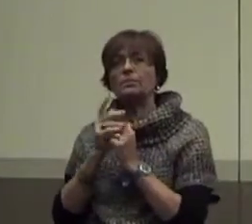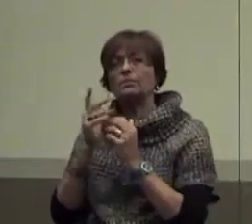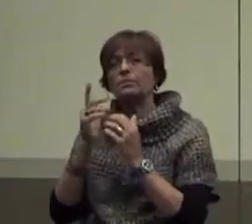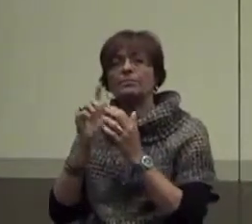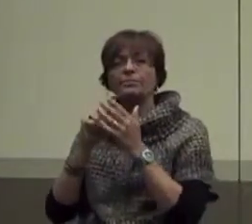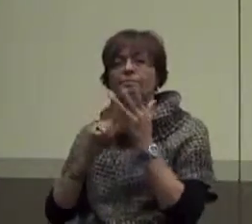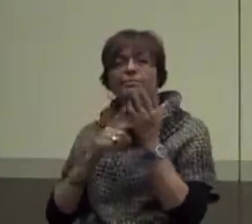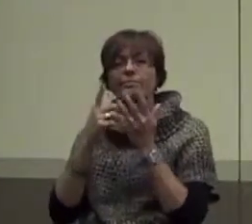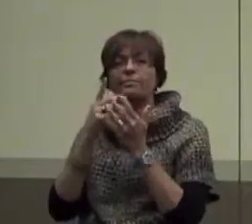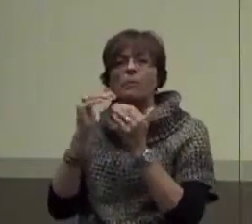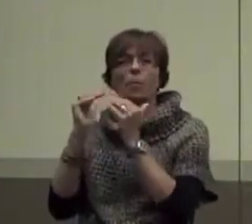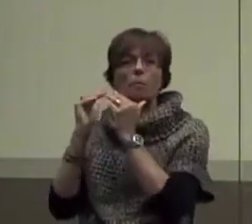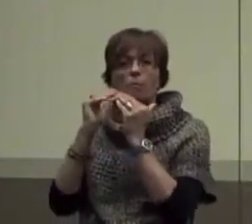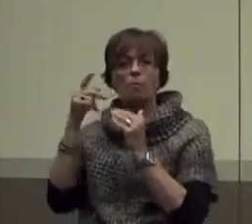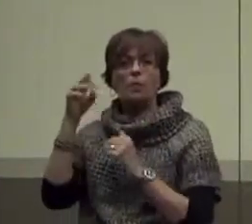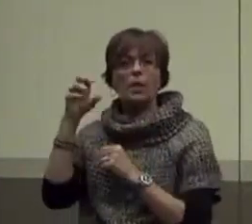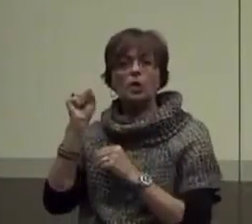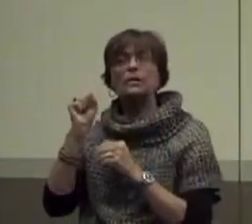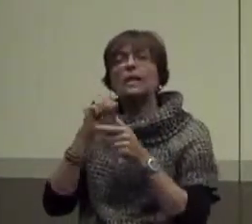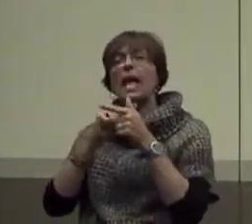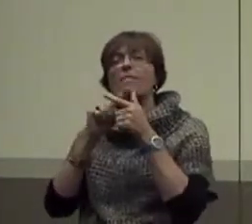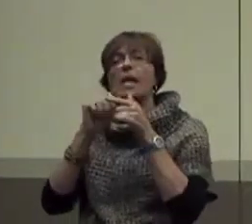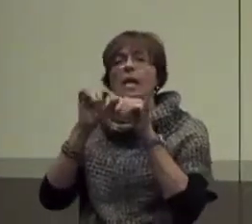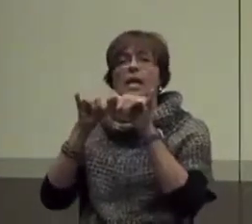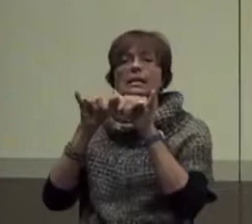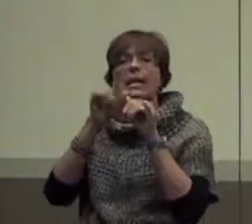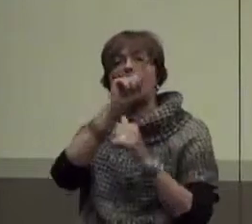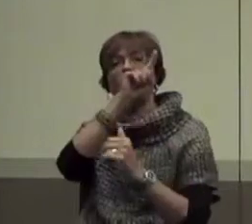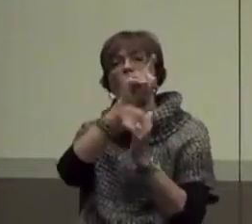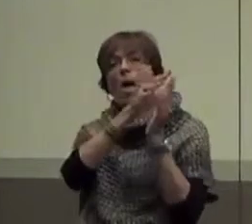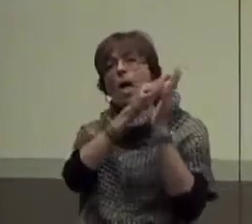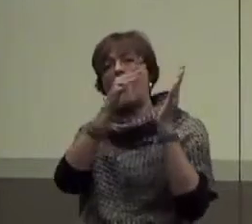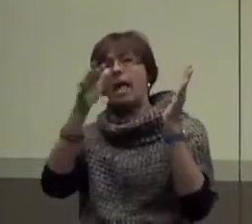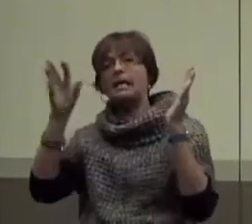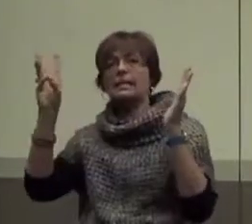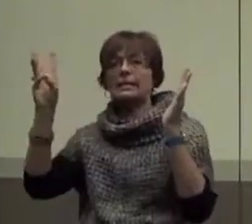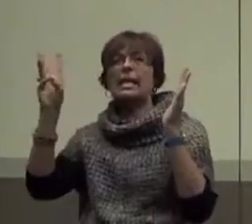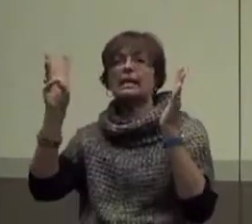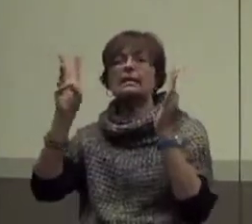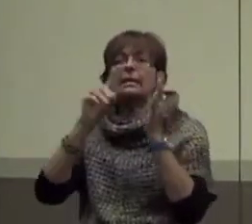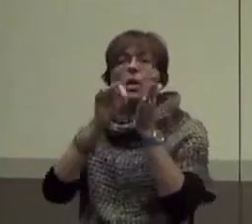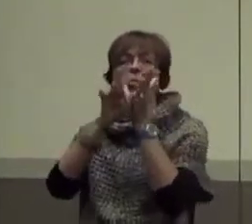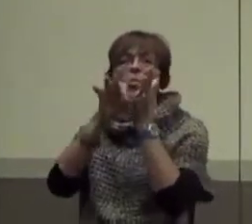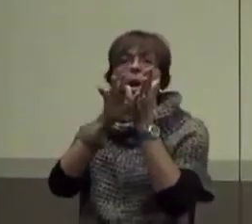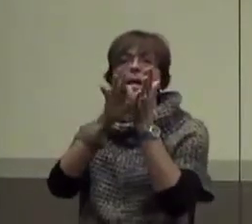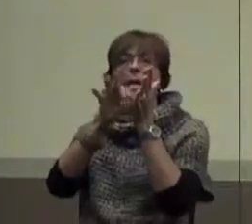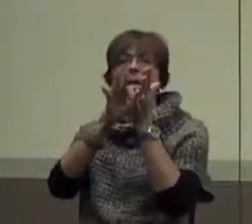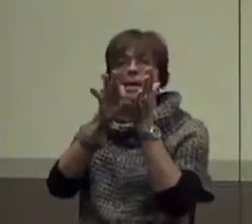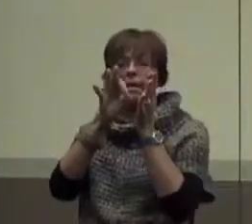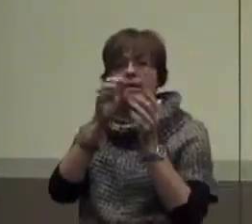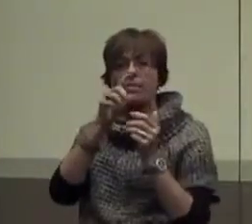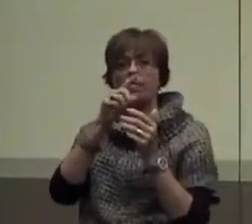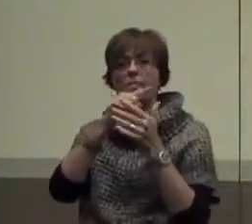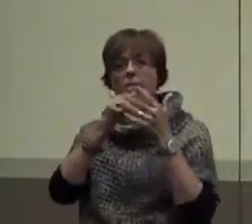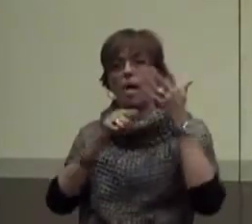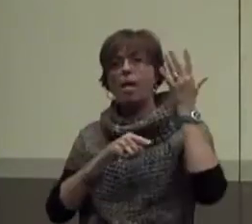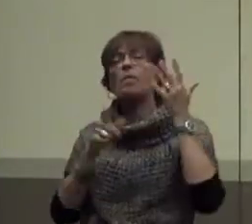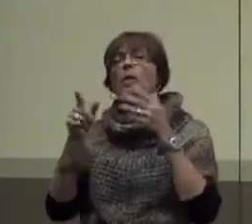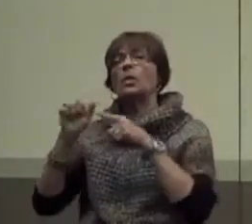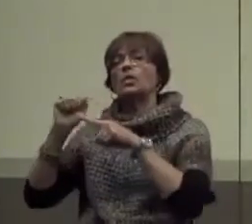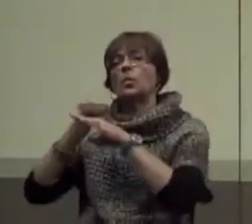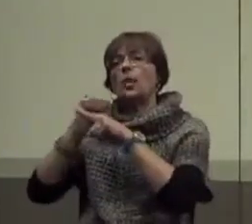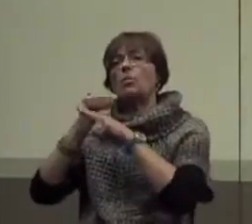it may be. And then on a scale of 1 to 6, rating that. Okay? And so they practice doing